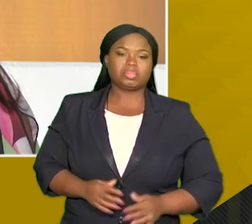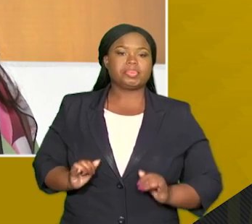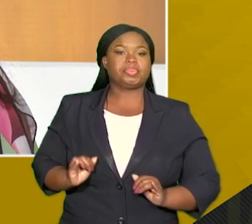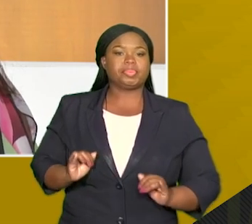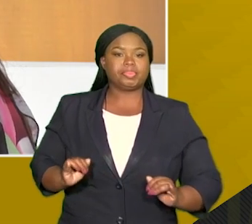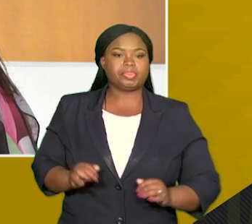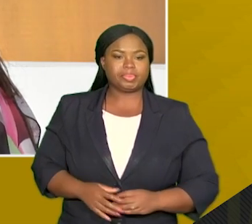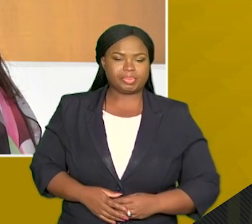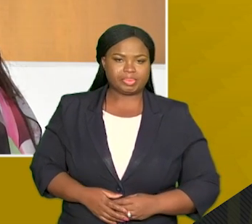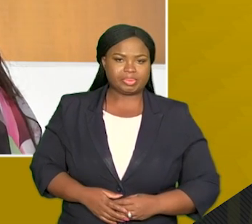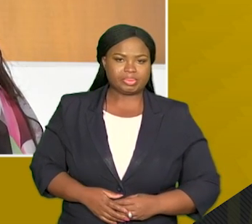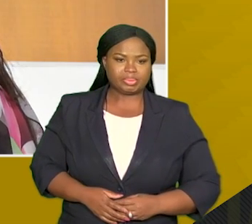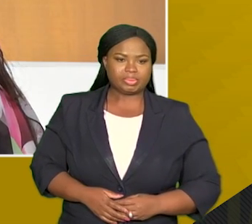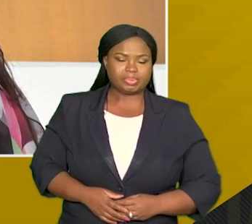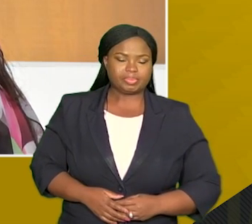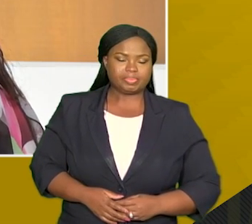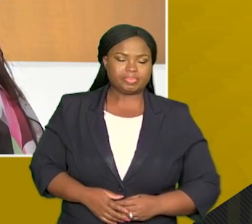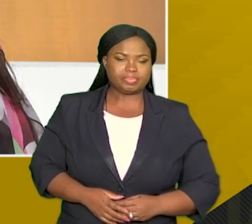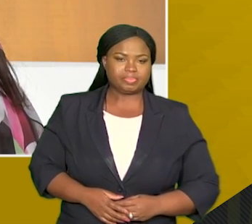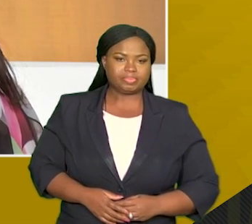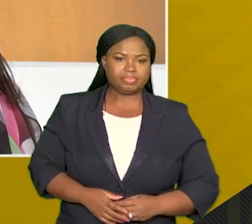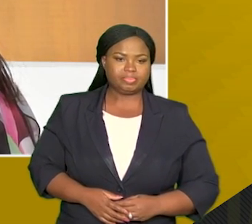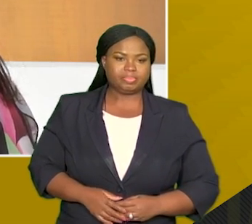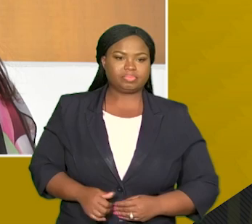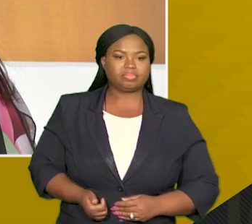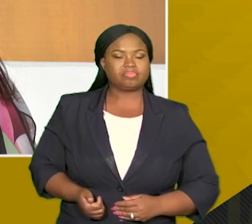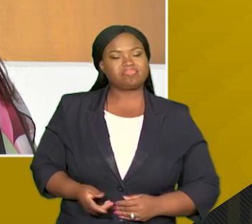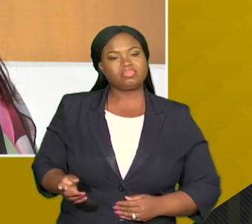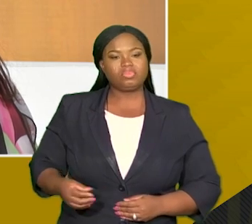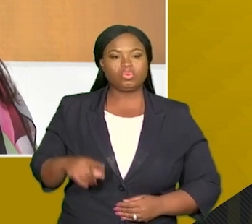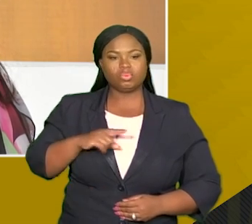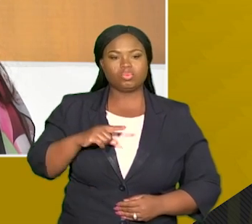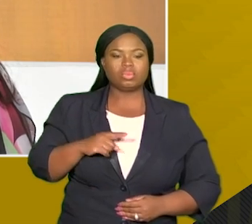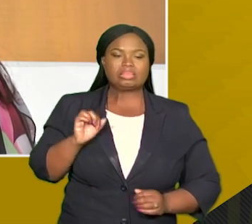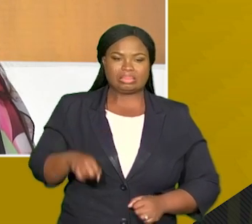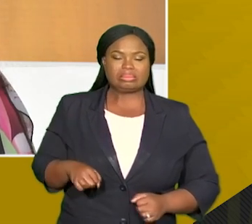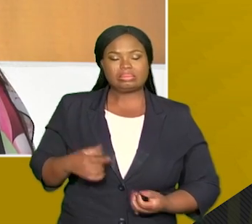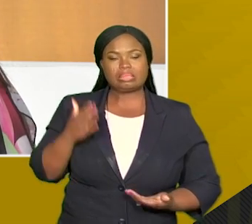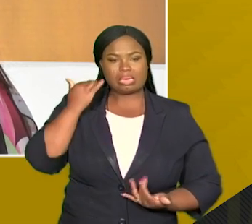ngakhona. And as umntana ashilo ukuthi he's bedridden.